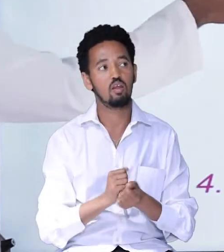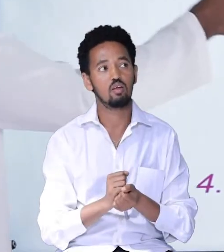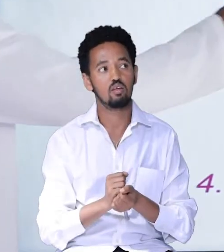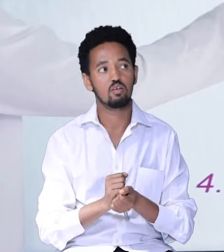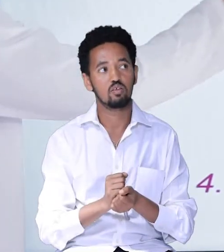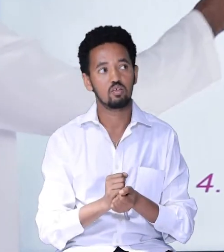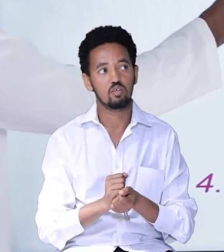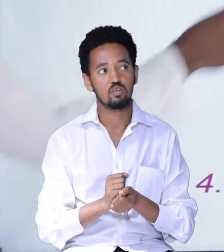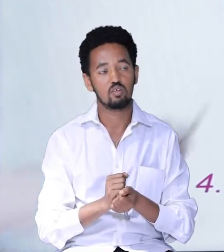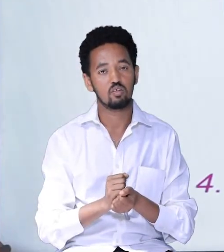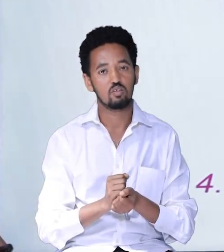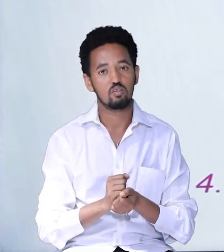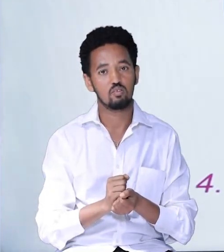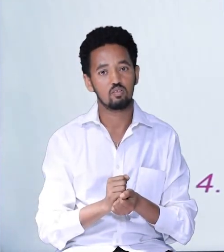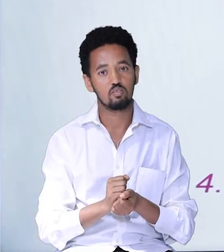As you see from this one,